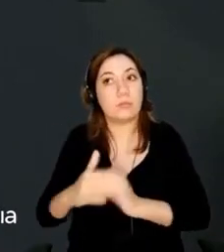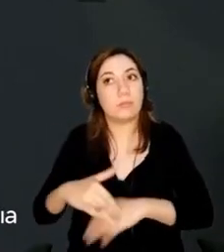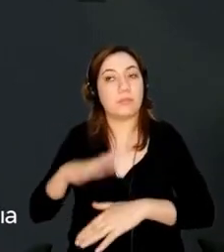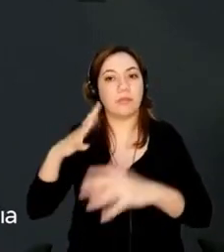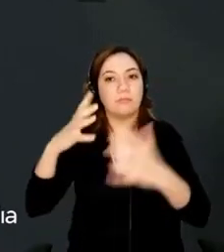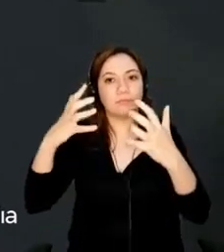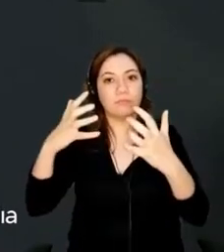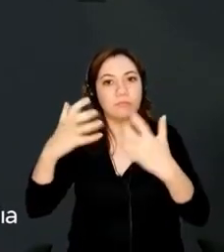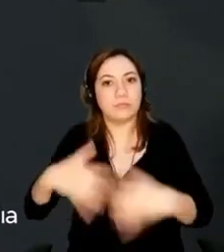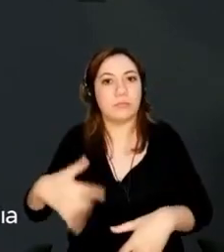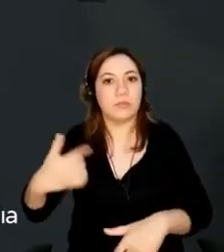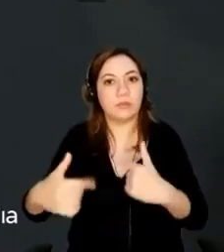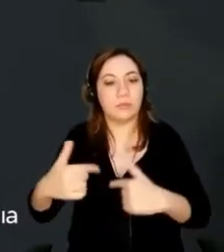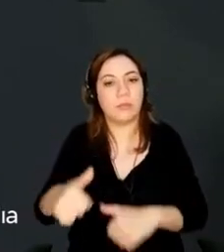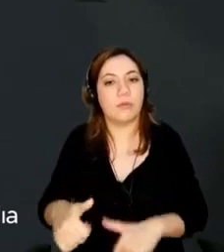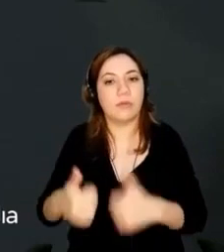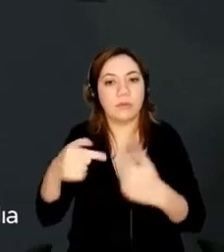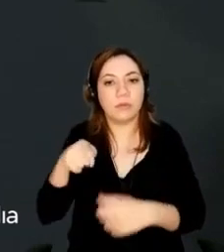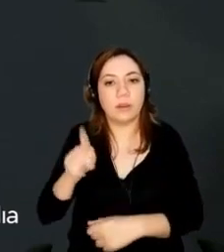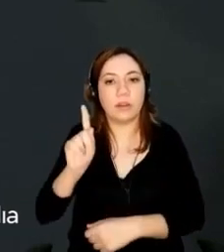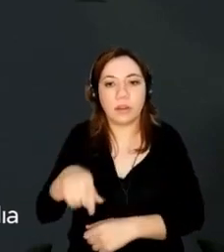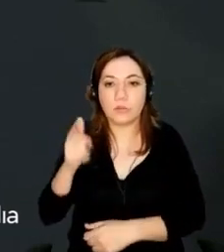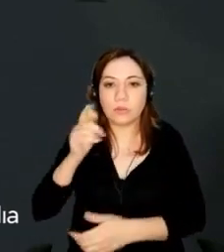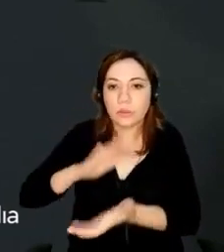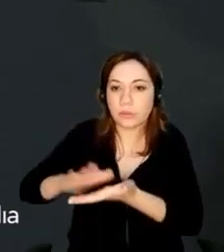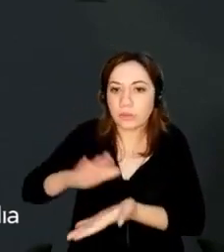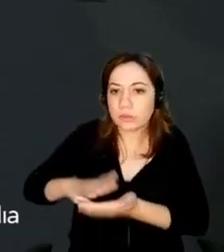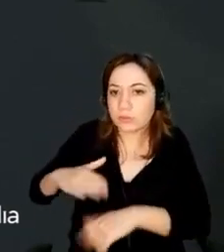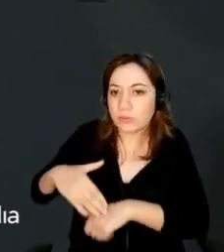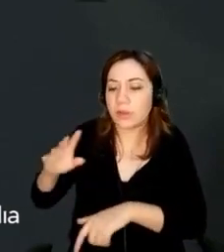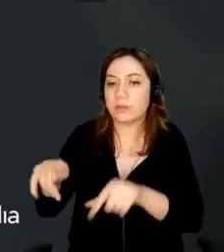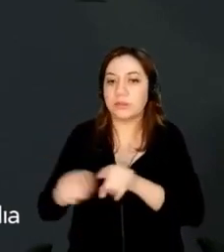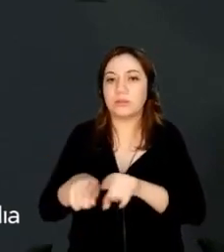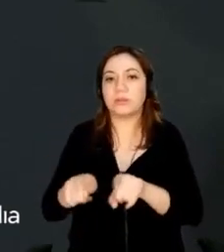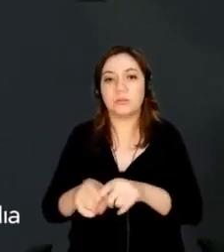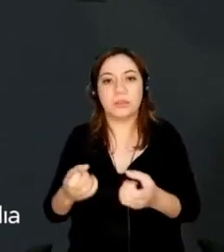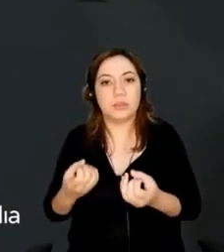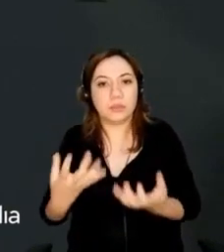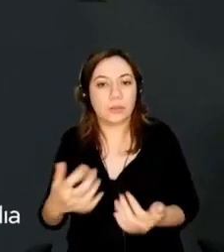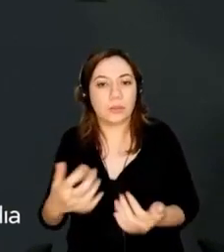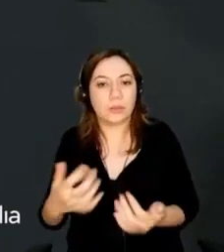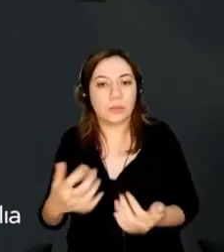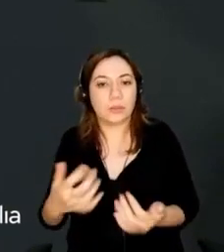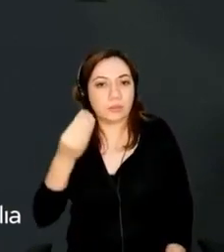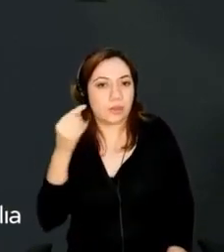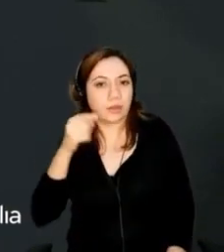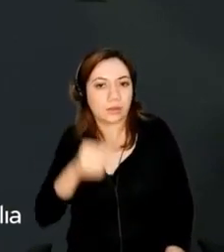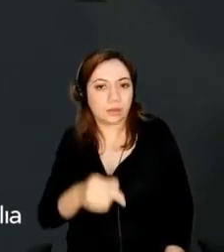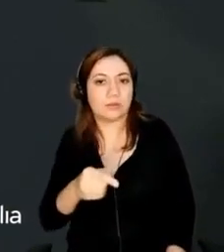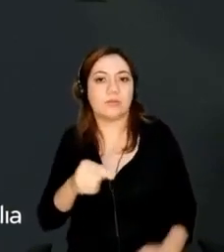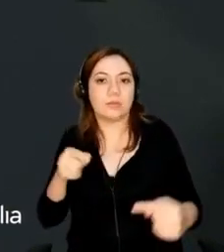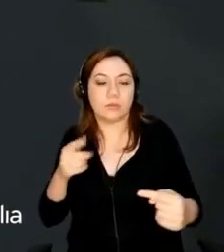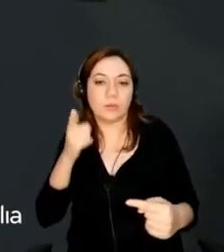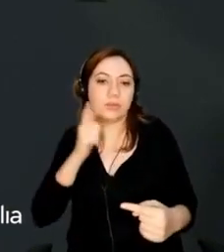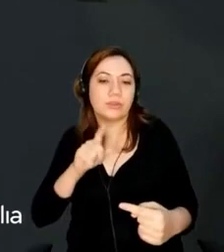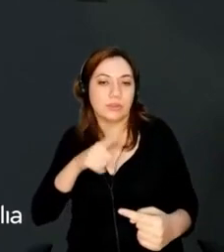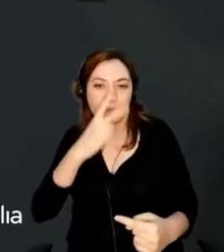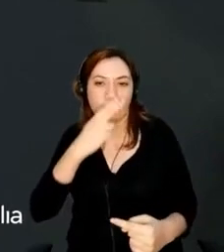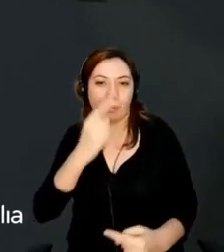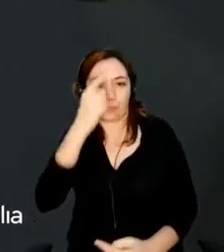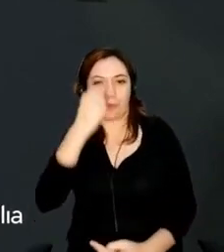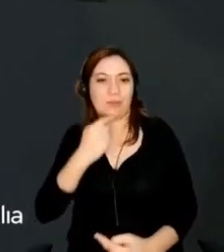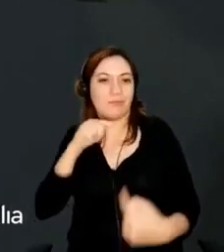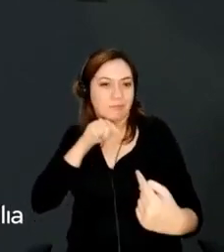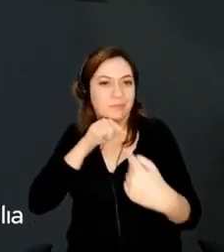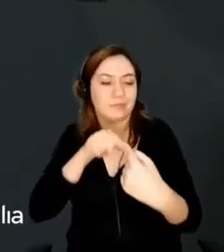and again, being able to provide a better experience through that customization that we can provide to customers. The other thing is being able to make